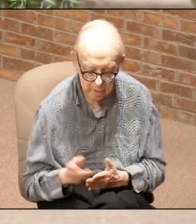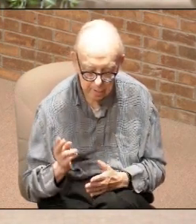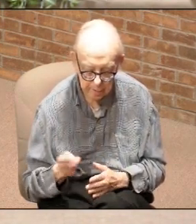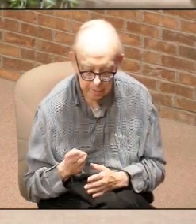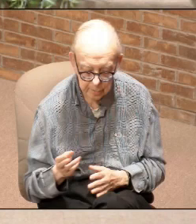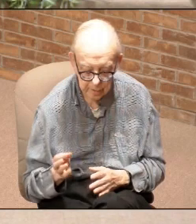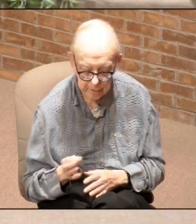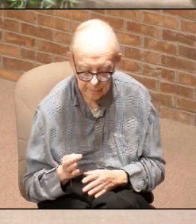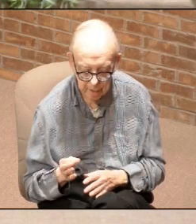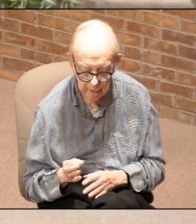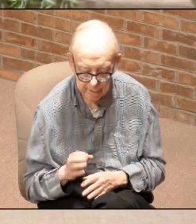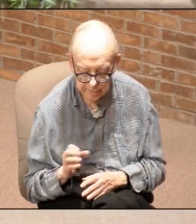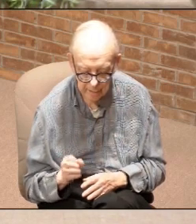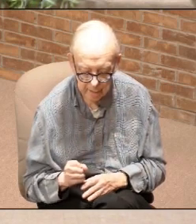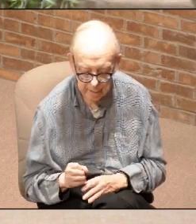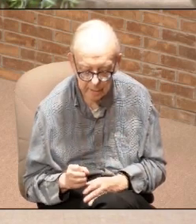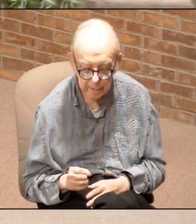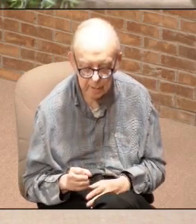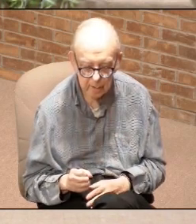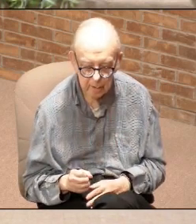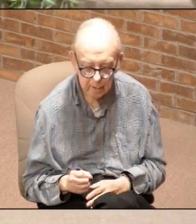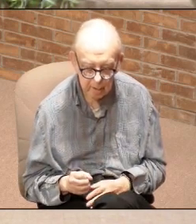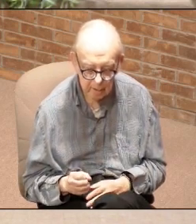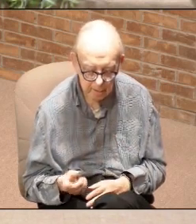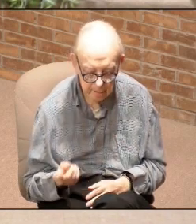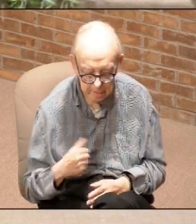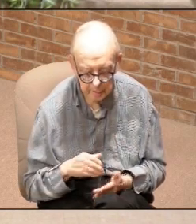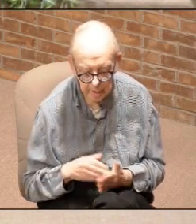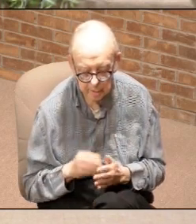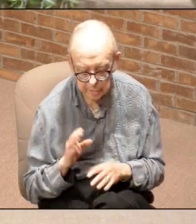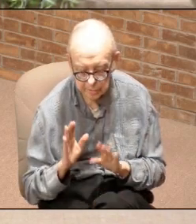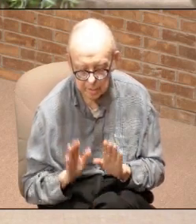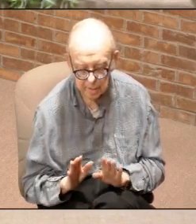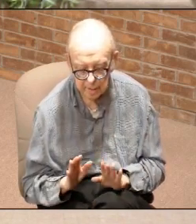thursday friday and saturday to come back to sunday